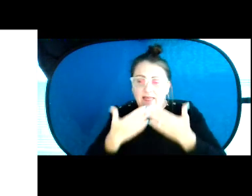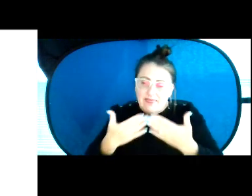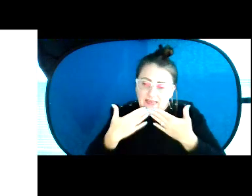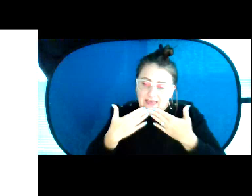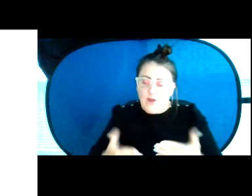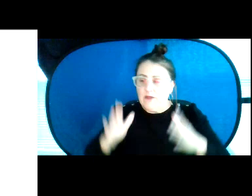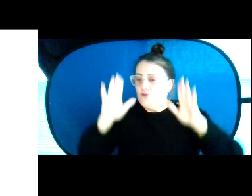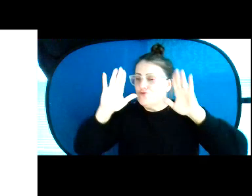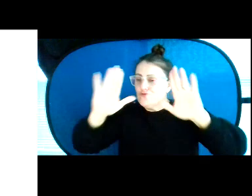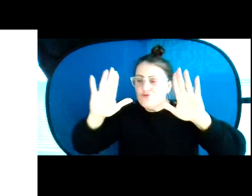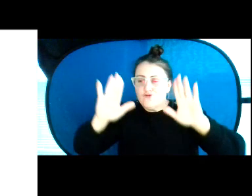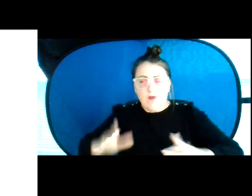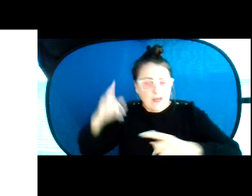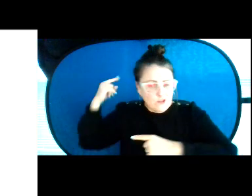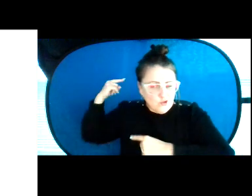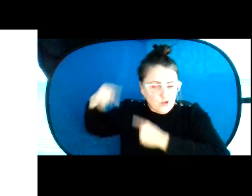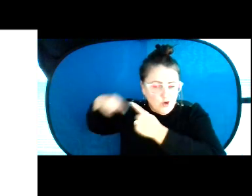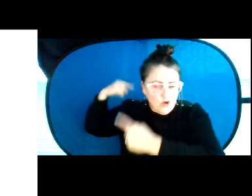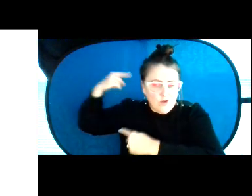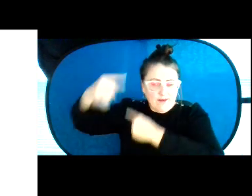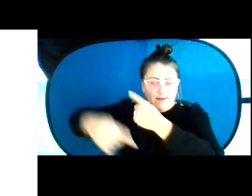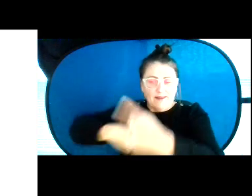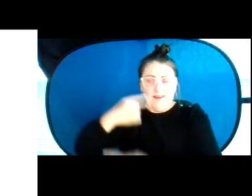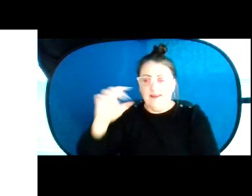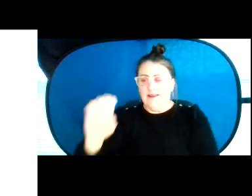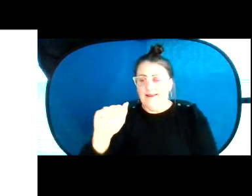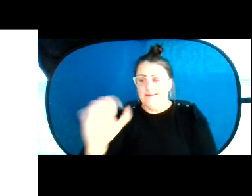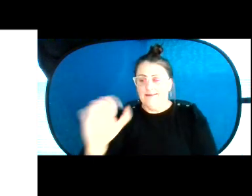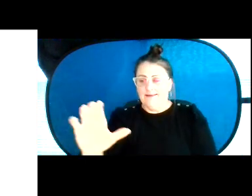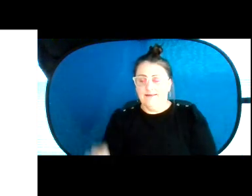great, great journey at the EAC. Thank you.